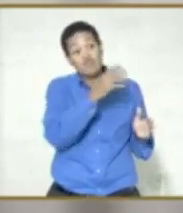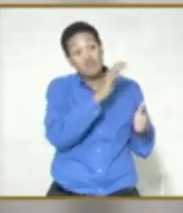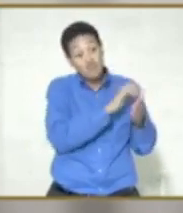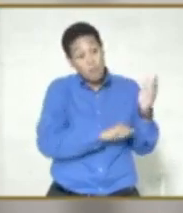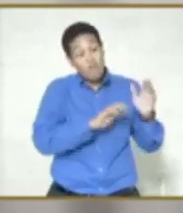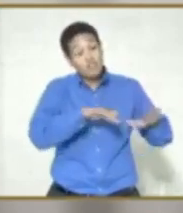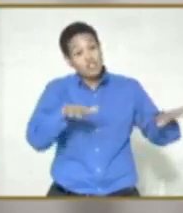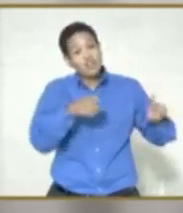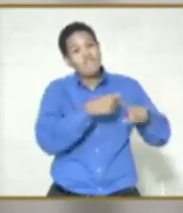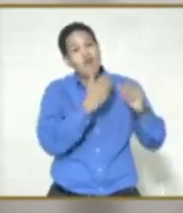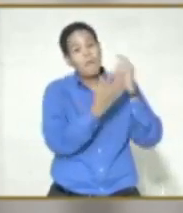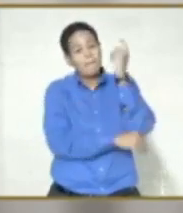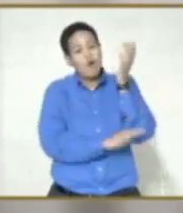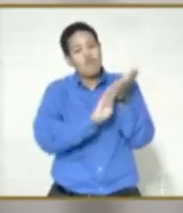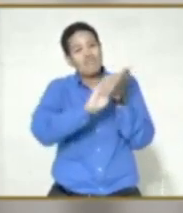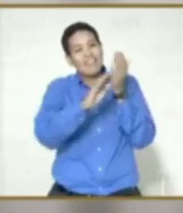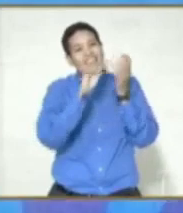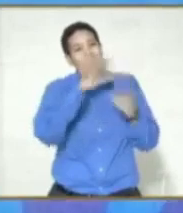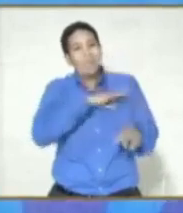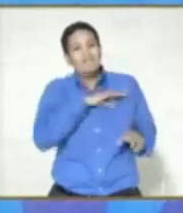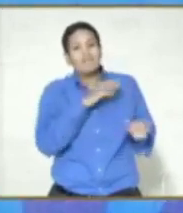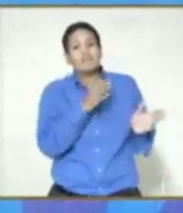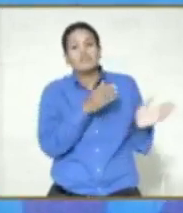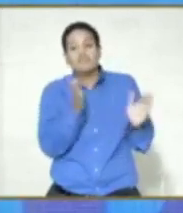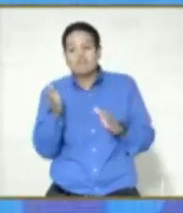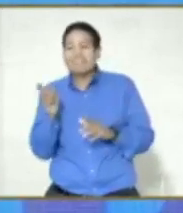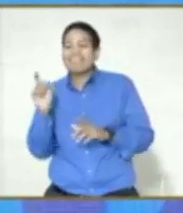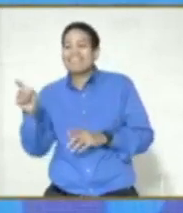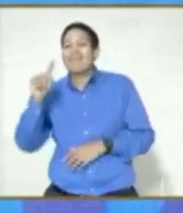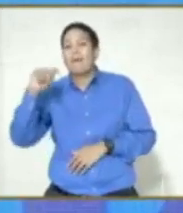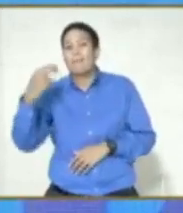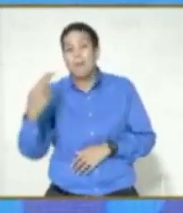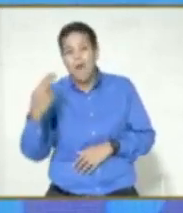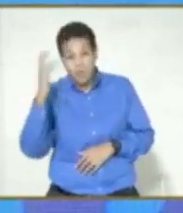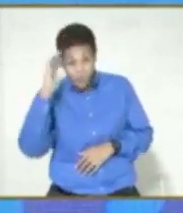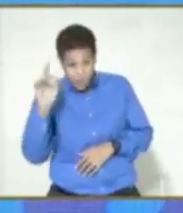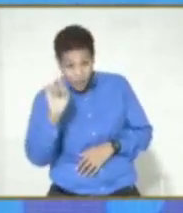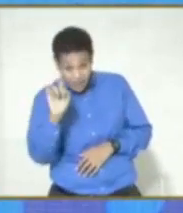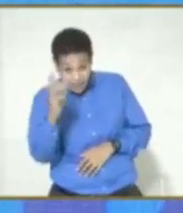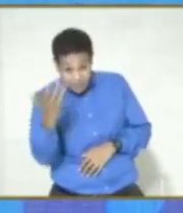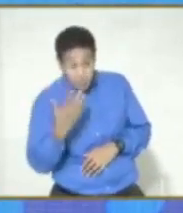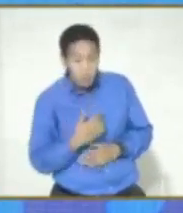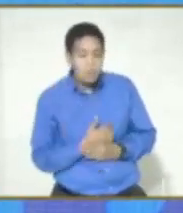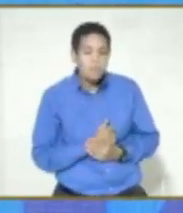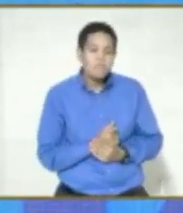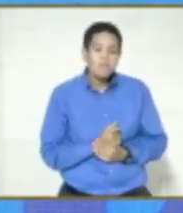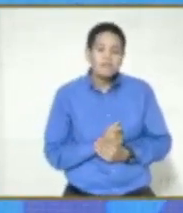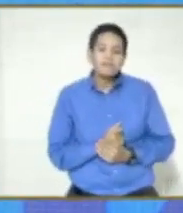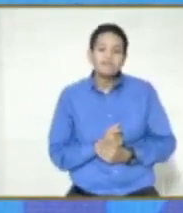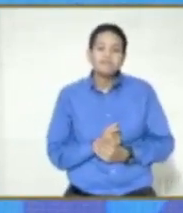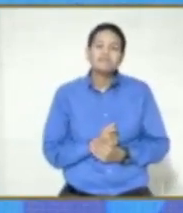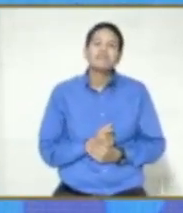program? Well, you know, by law, poor relief